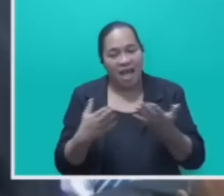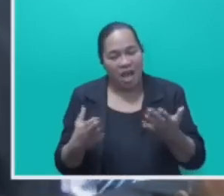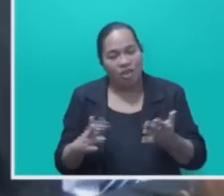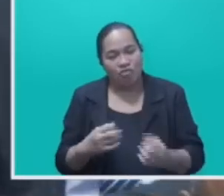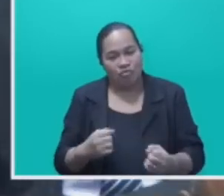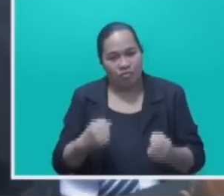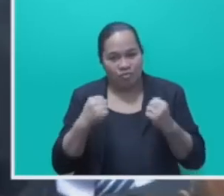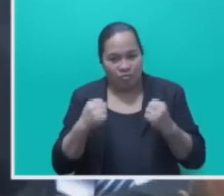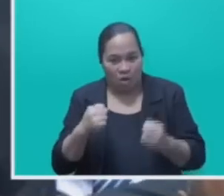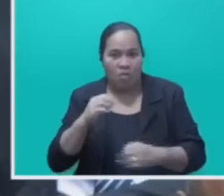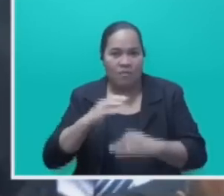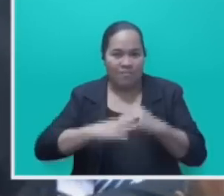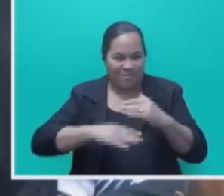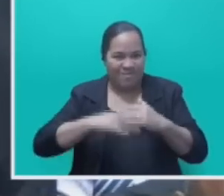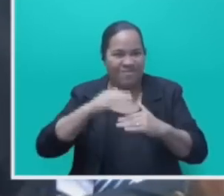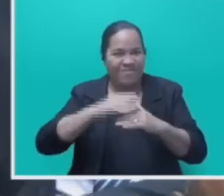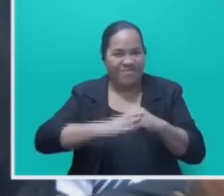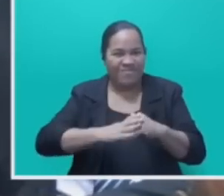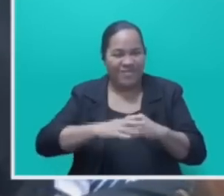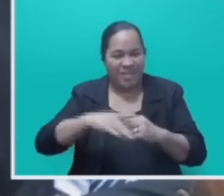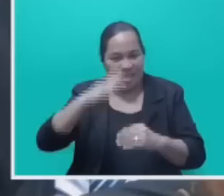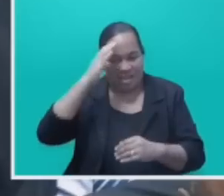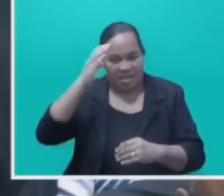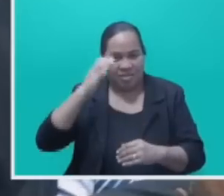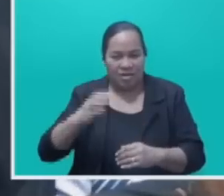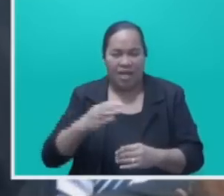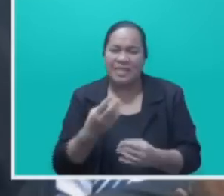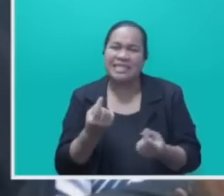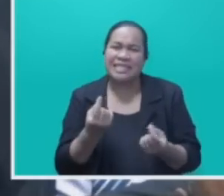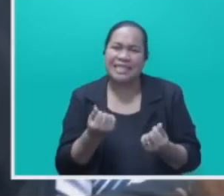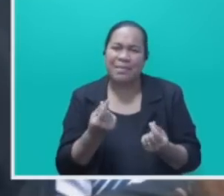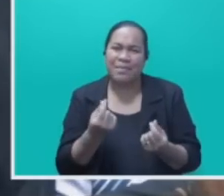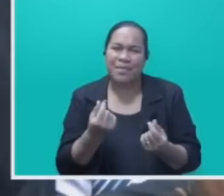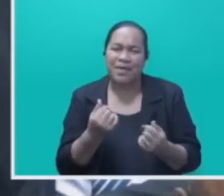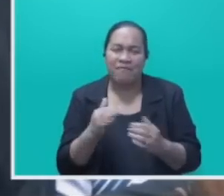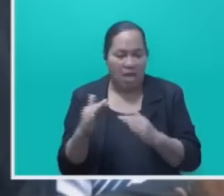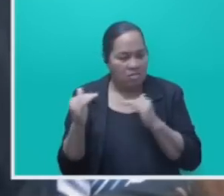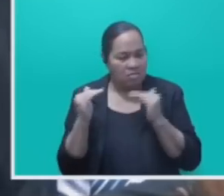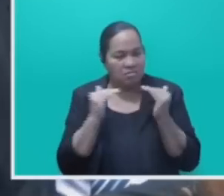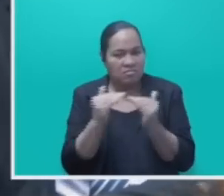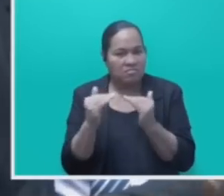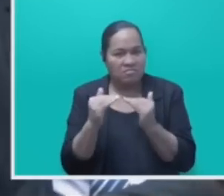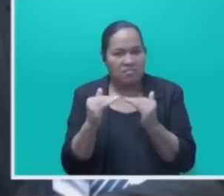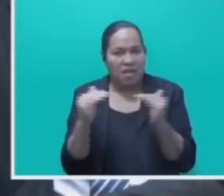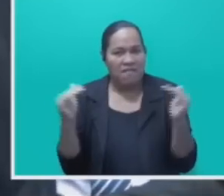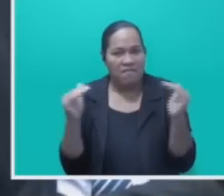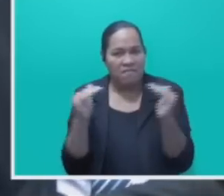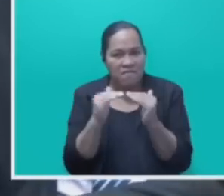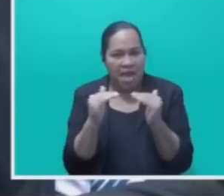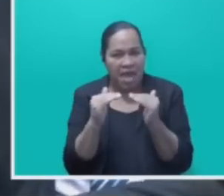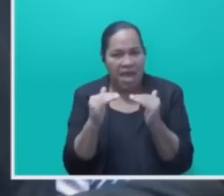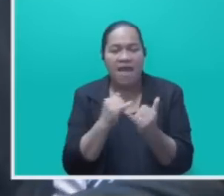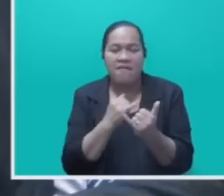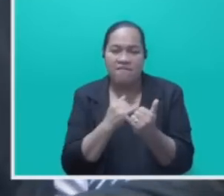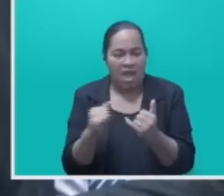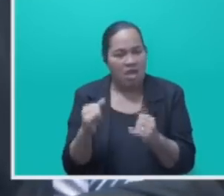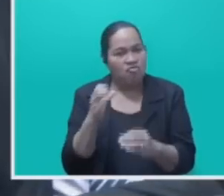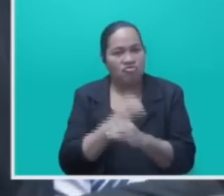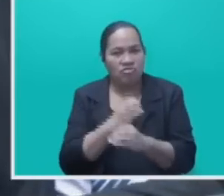strong and united nation. Very simple, very just, very fair, and very